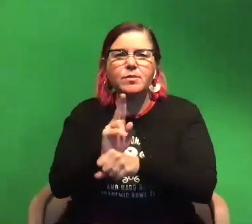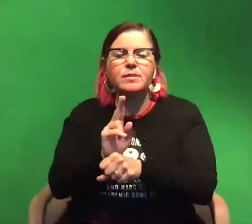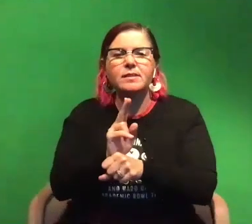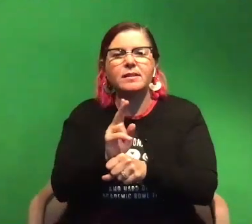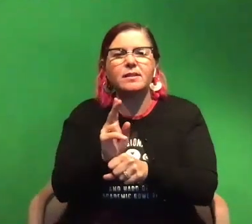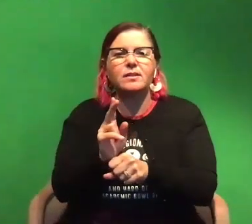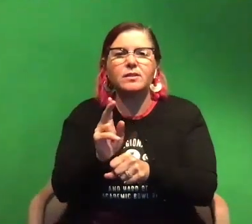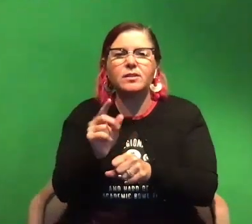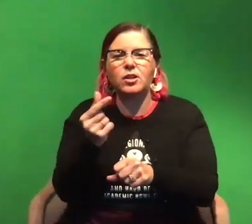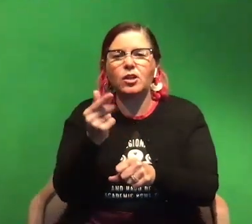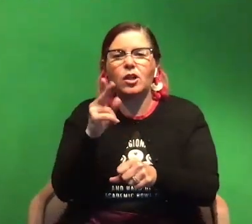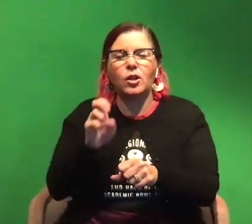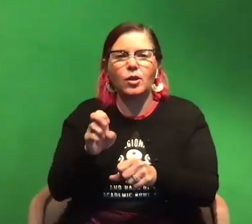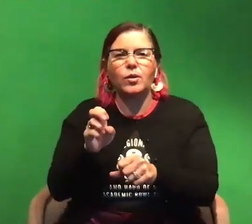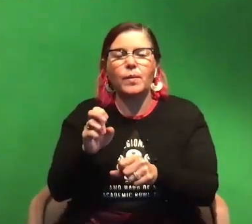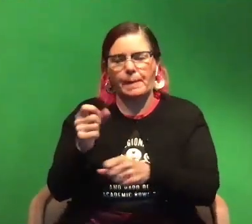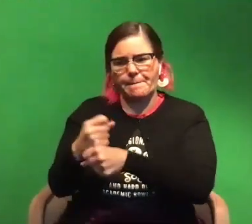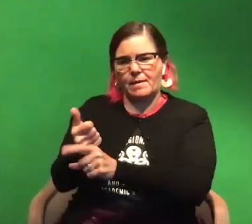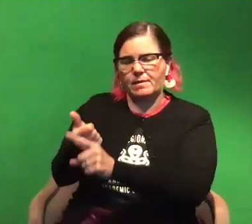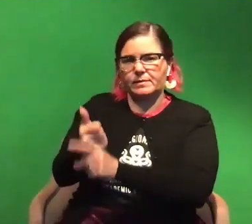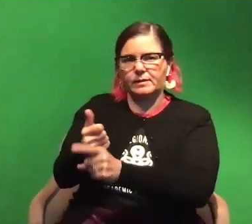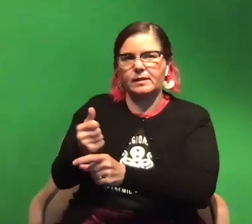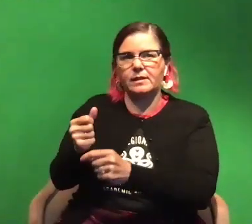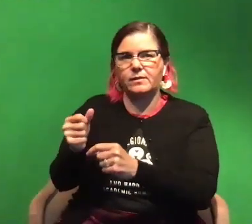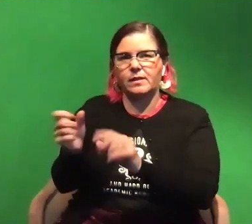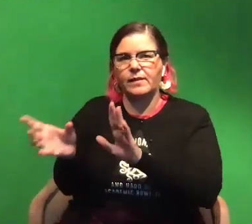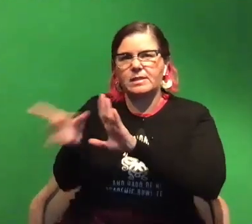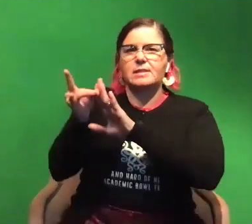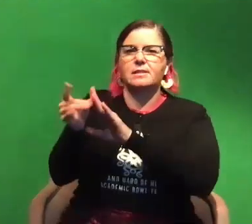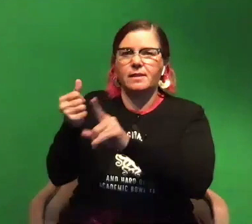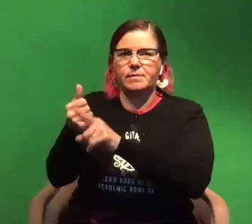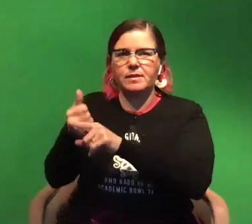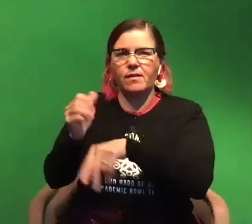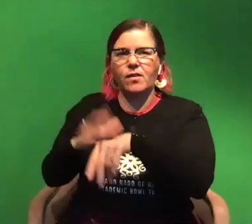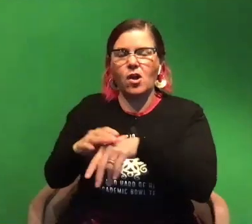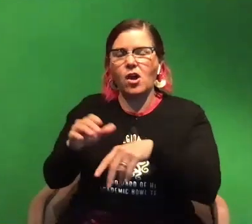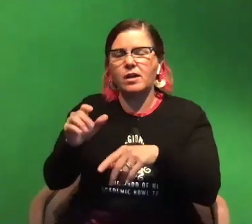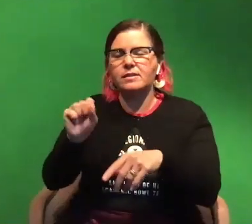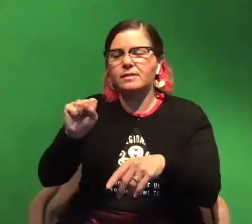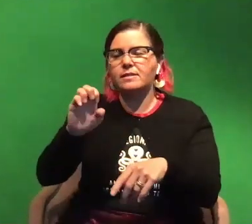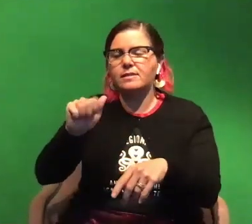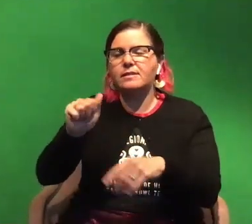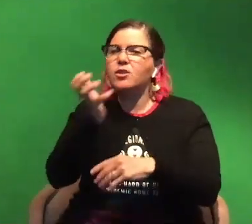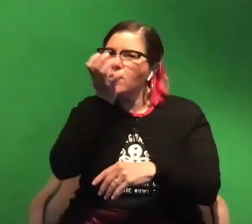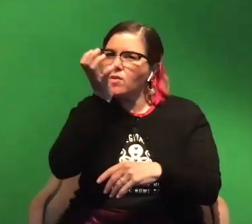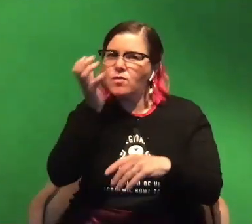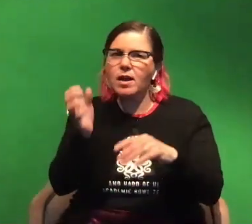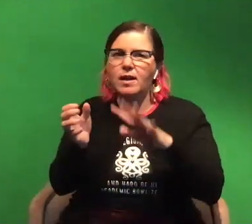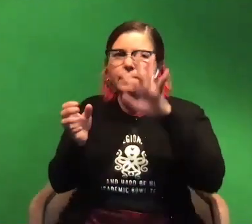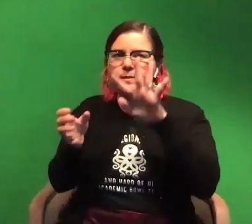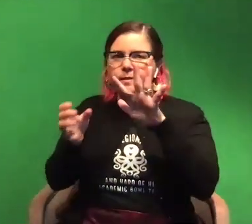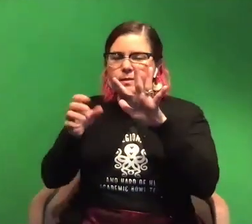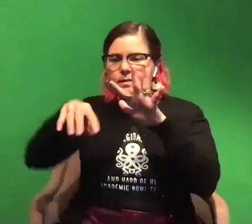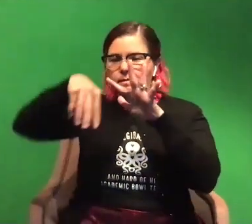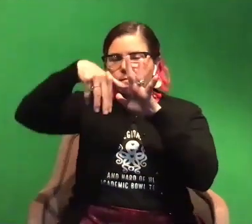like glue that they make themselves to stick themselves onto blades of seagrass. So you see them like hanging upside